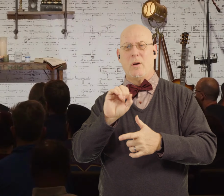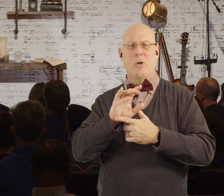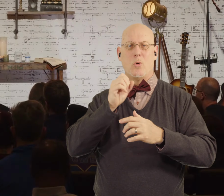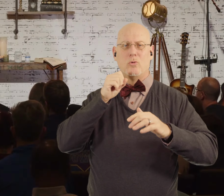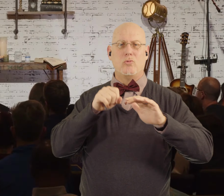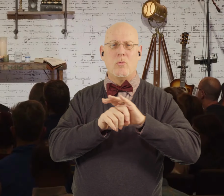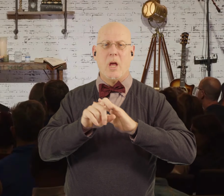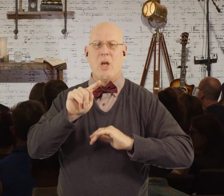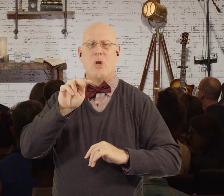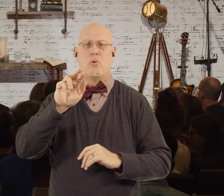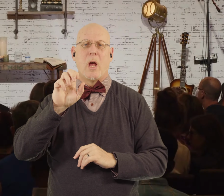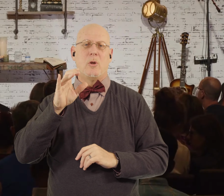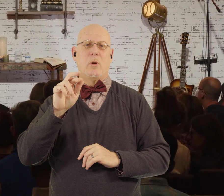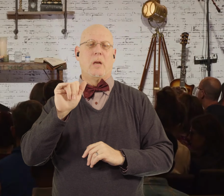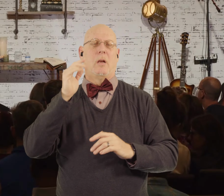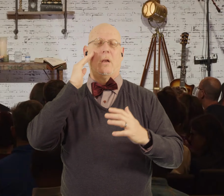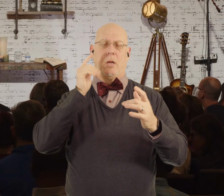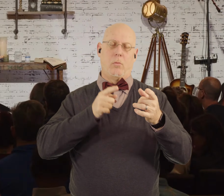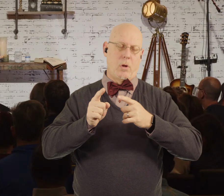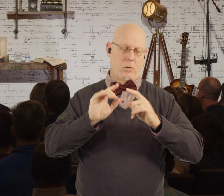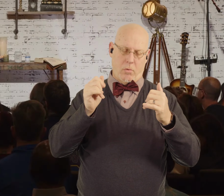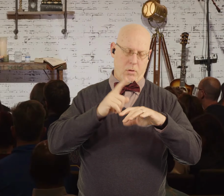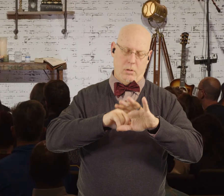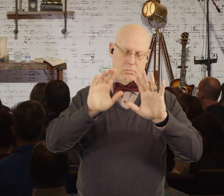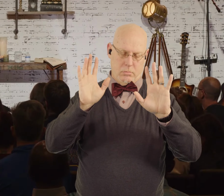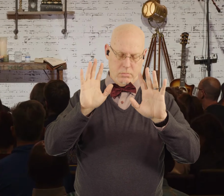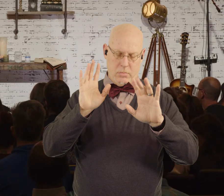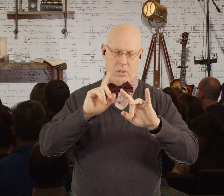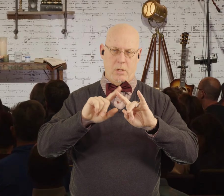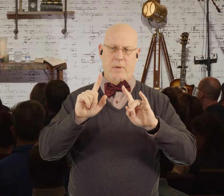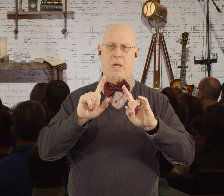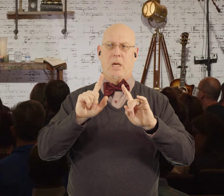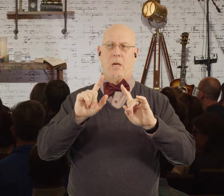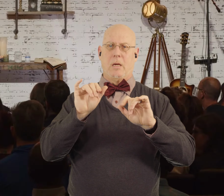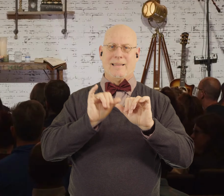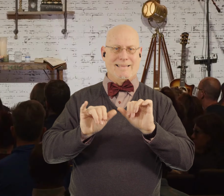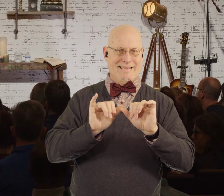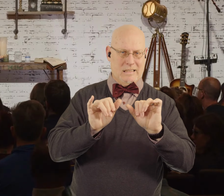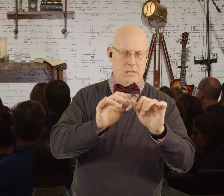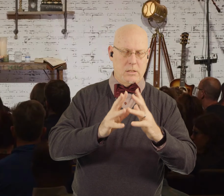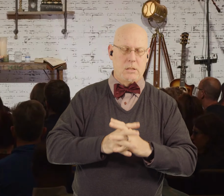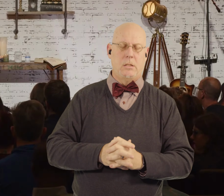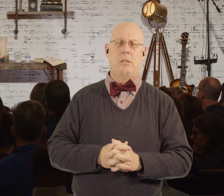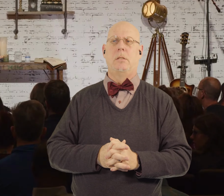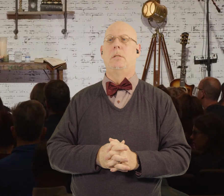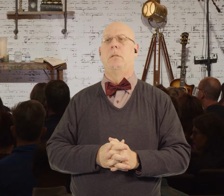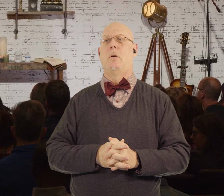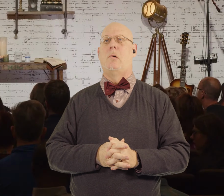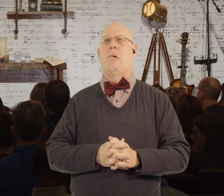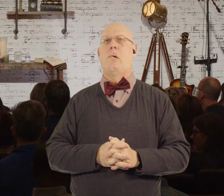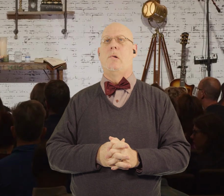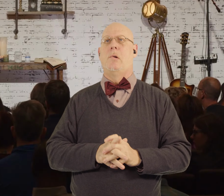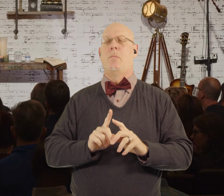accused of cowardice or even treachery. I mean, I know accusations come all the time, right? But like